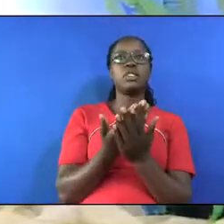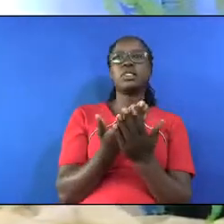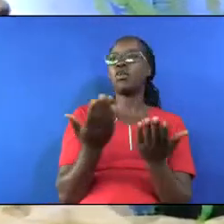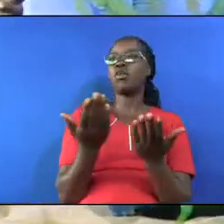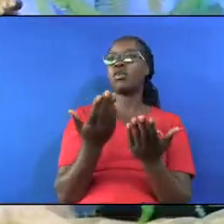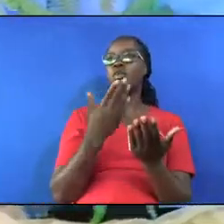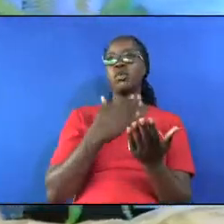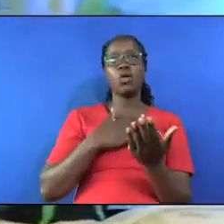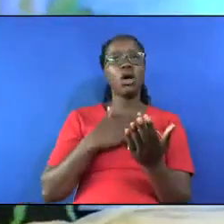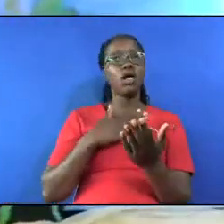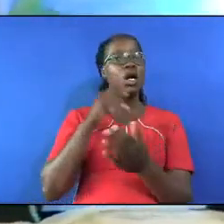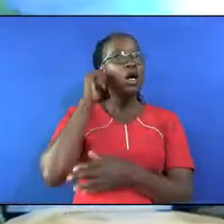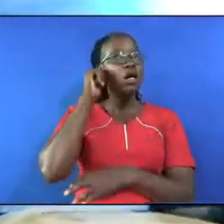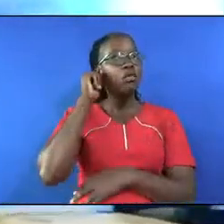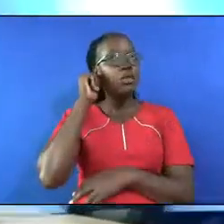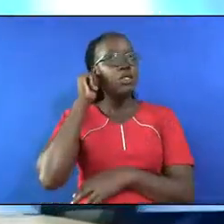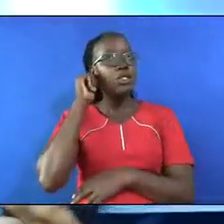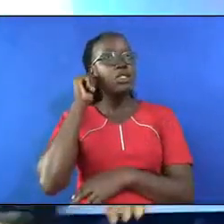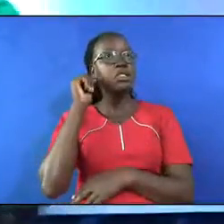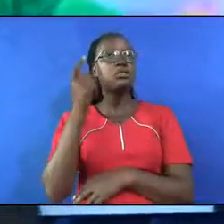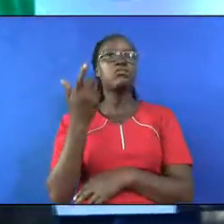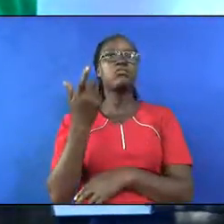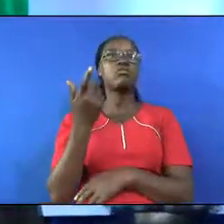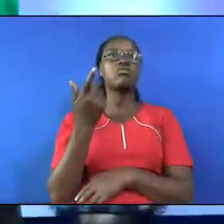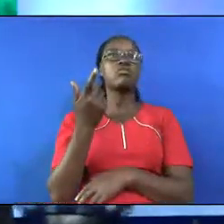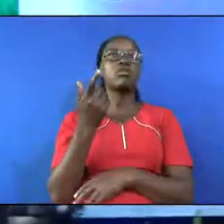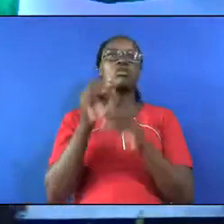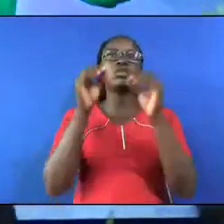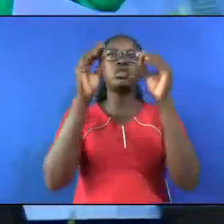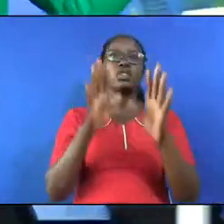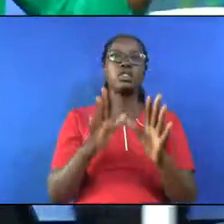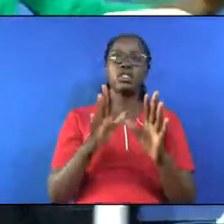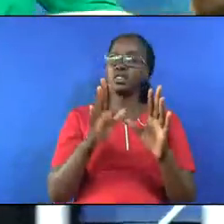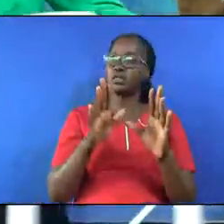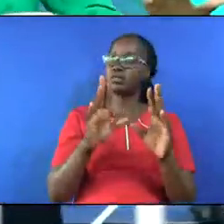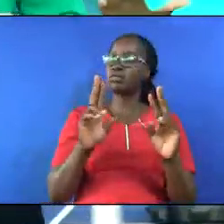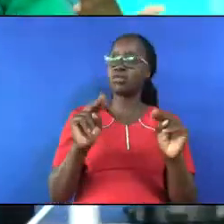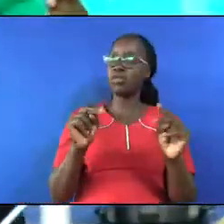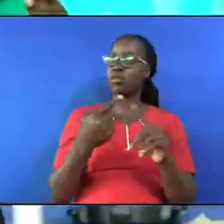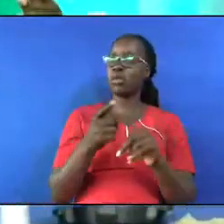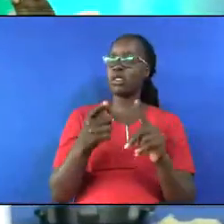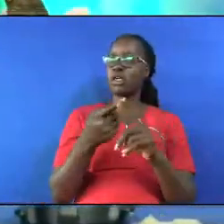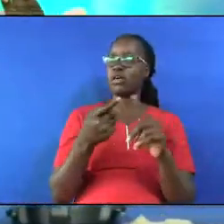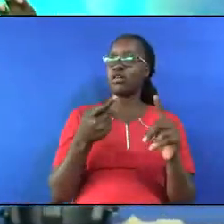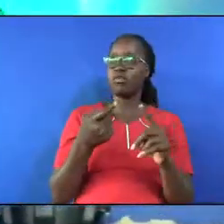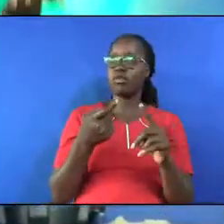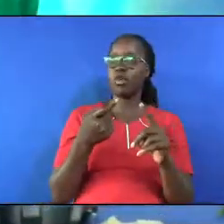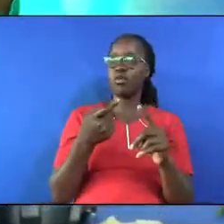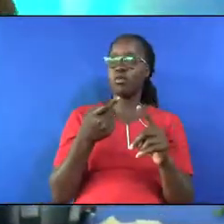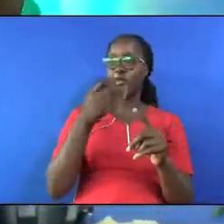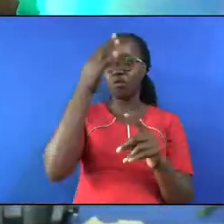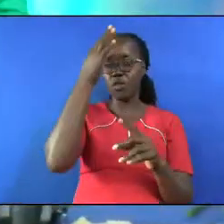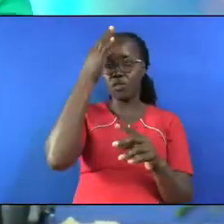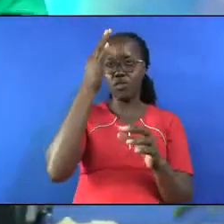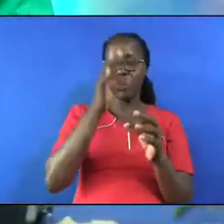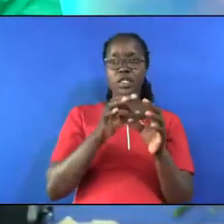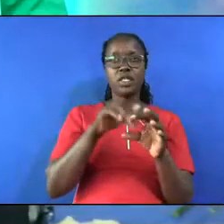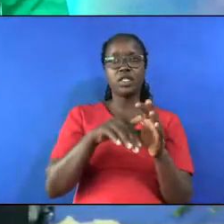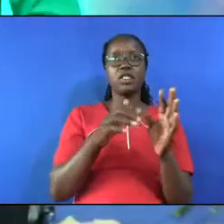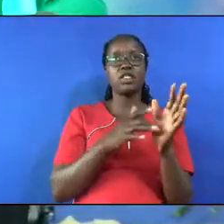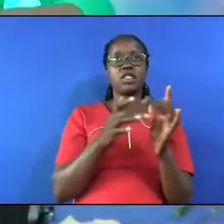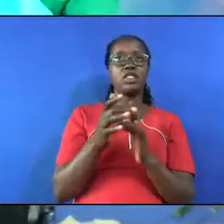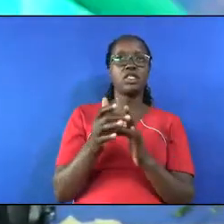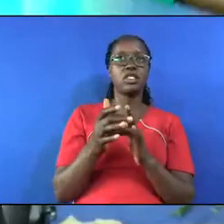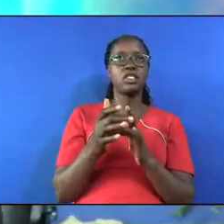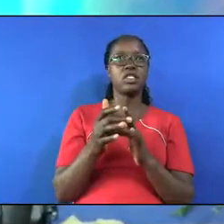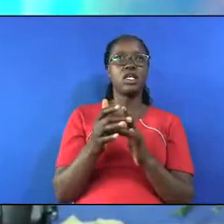parents, that you are pleasing to your teachers, that you are pleasing to God. It is obedience that comes from what? Faith in Jesus